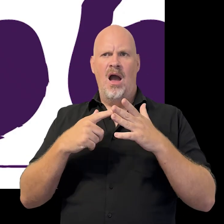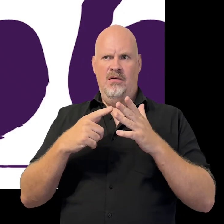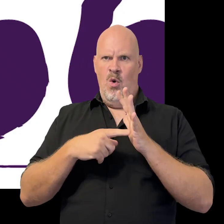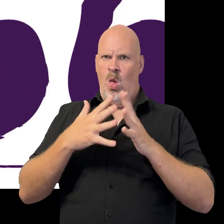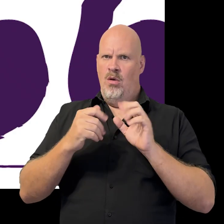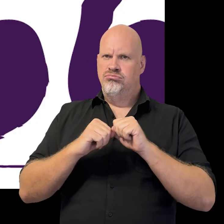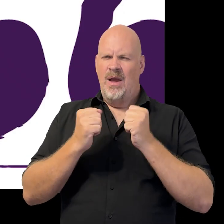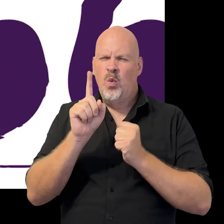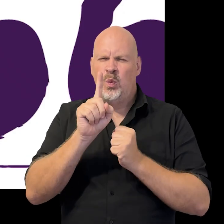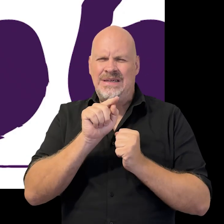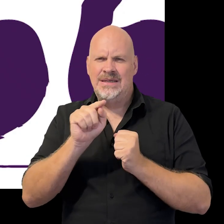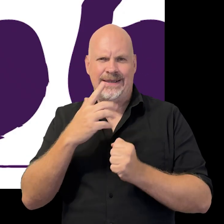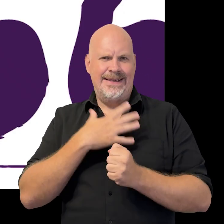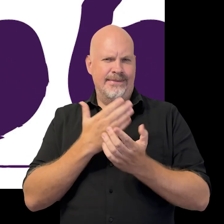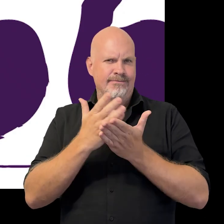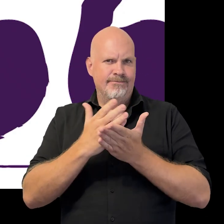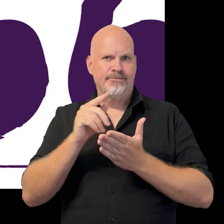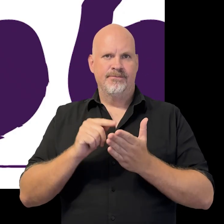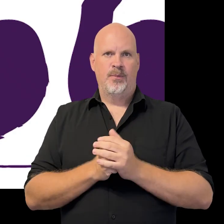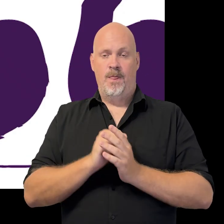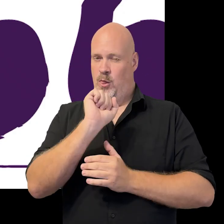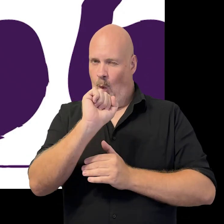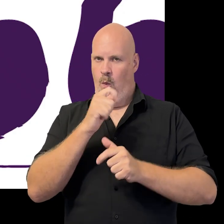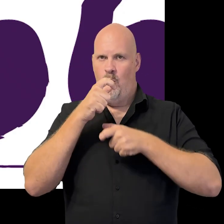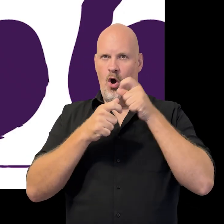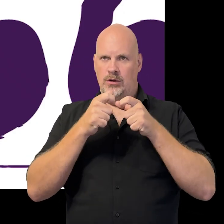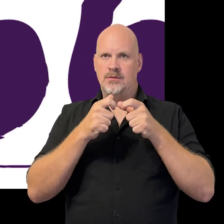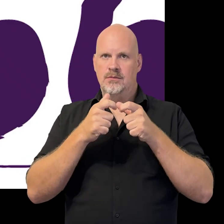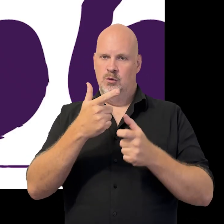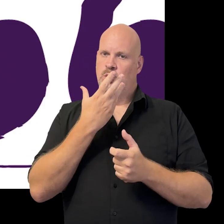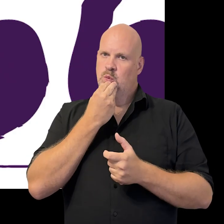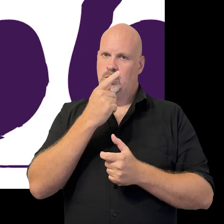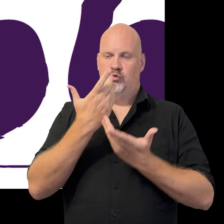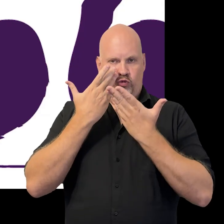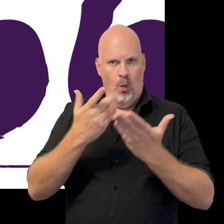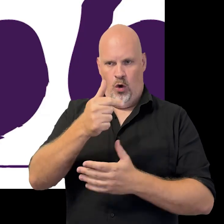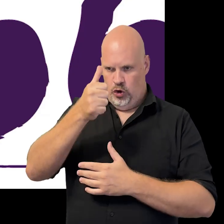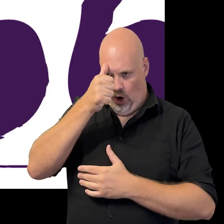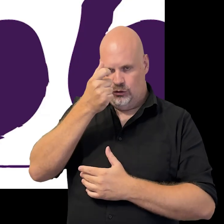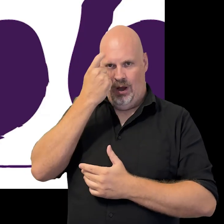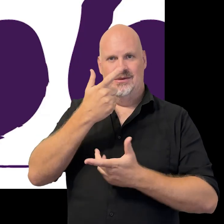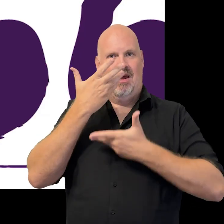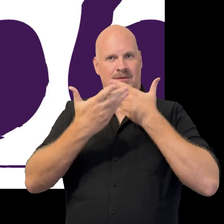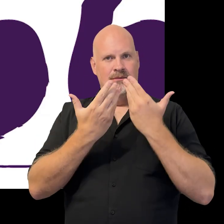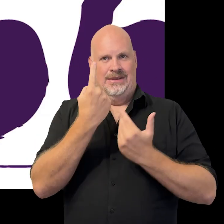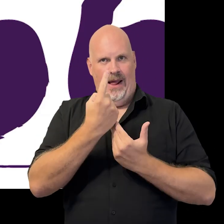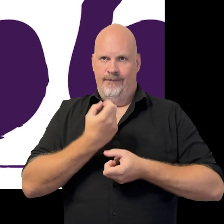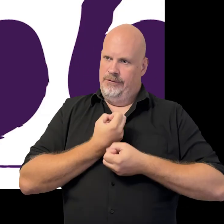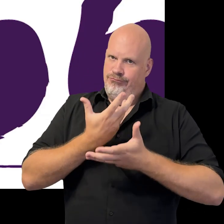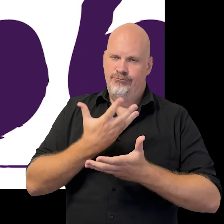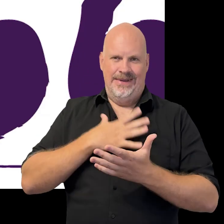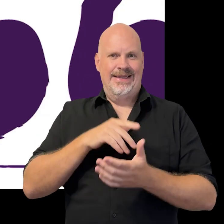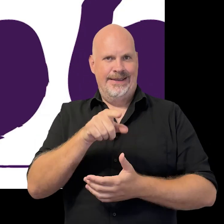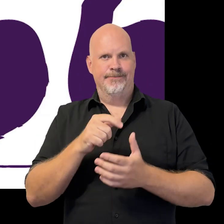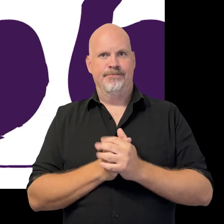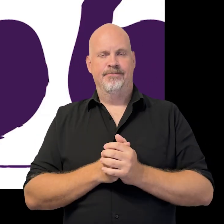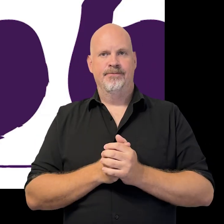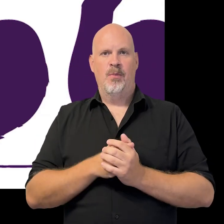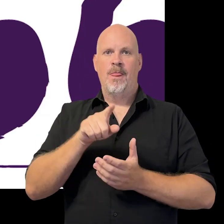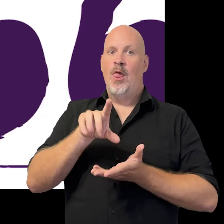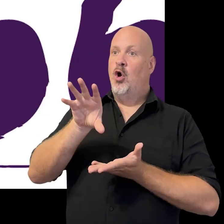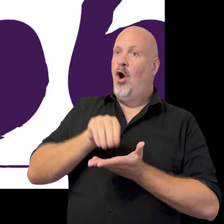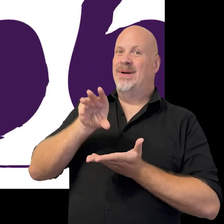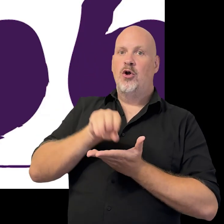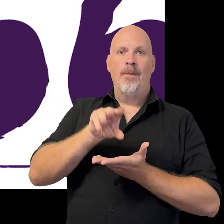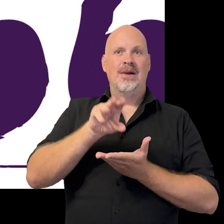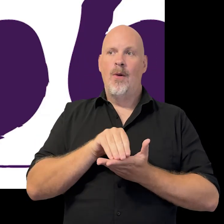will definitely give you a sense of focus and direction that you can to do and conduct your own